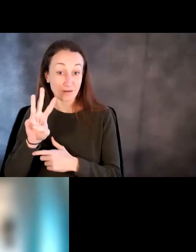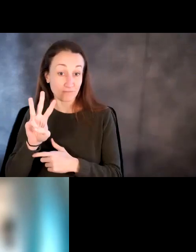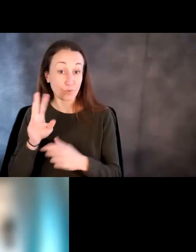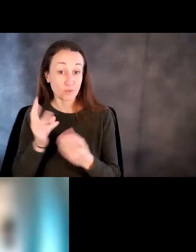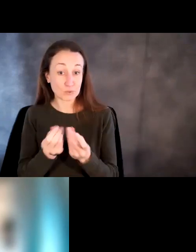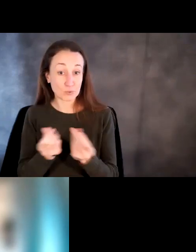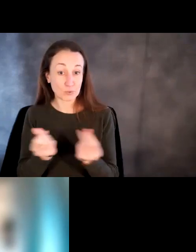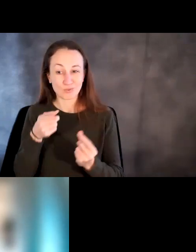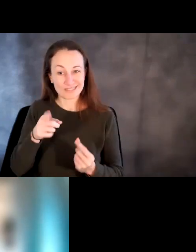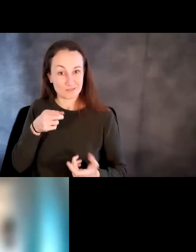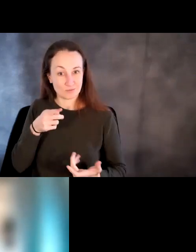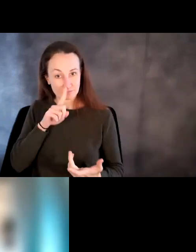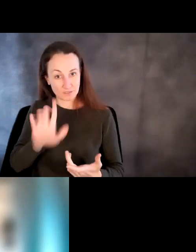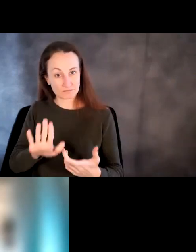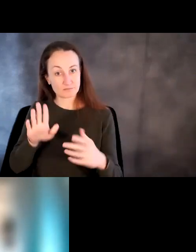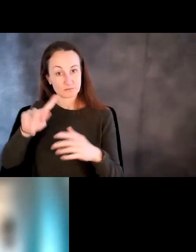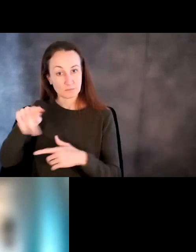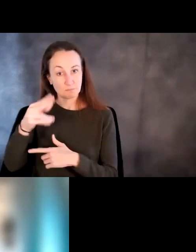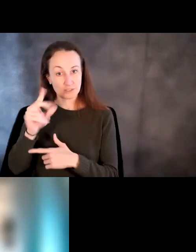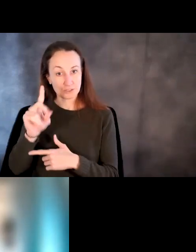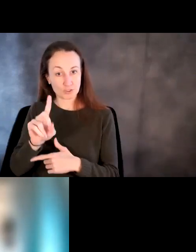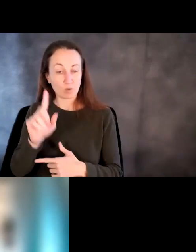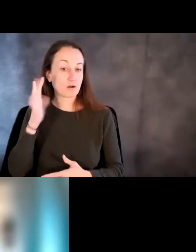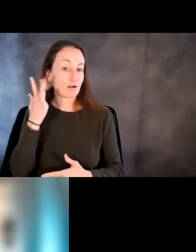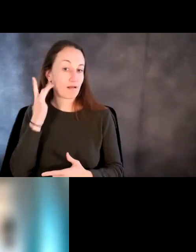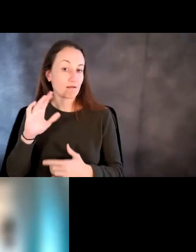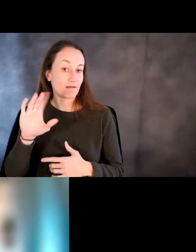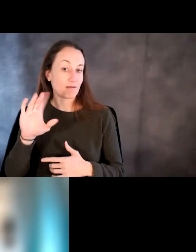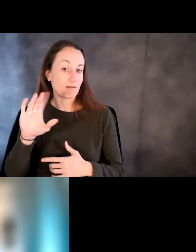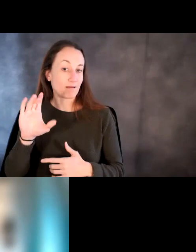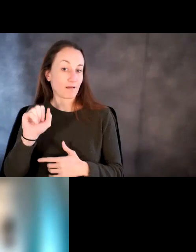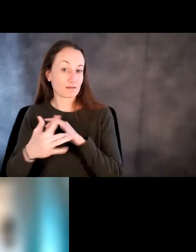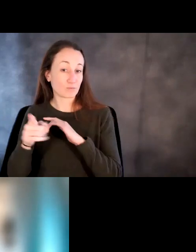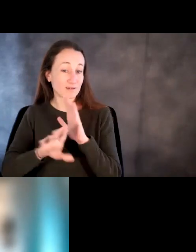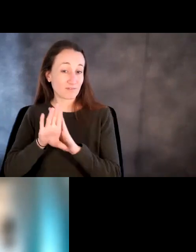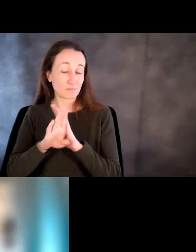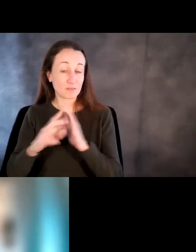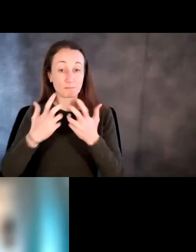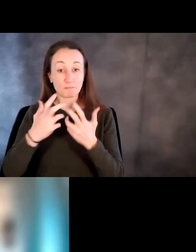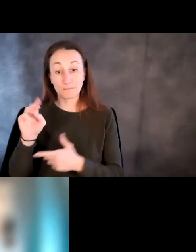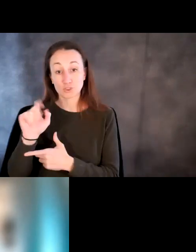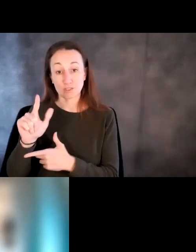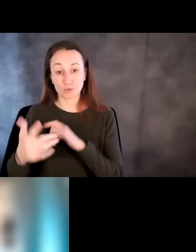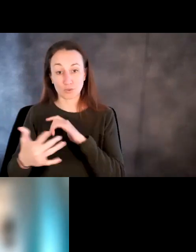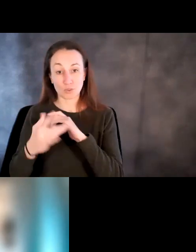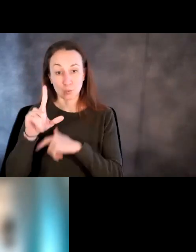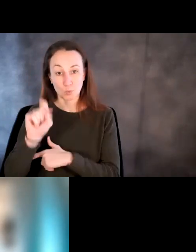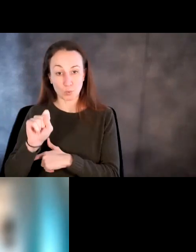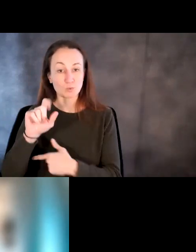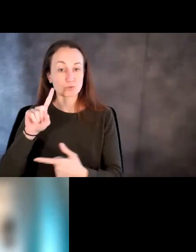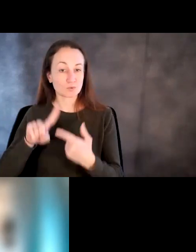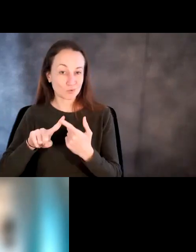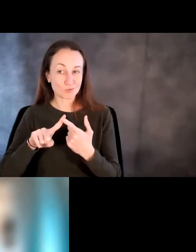in bioengineering at Caltech, where he's been developing machine learning tools to do a good job with